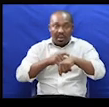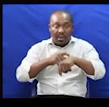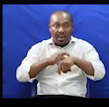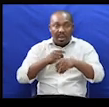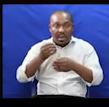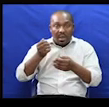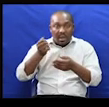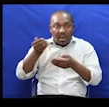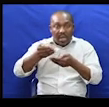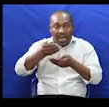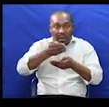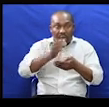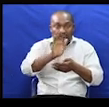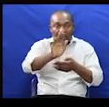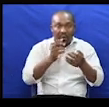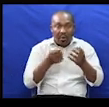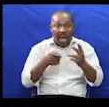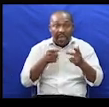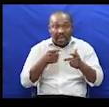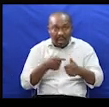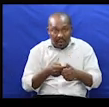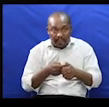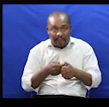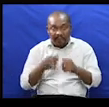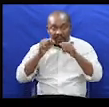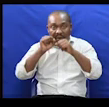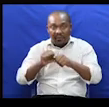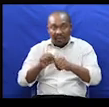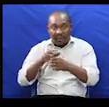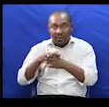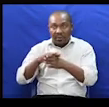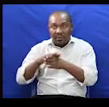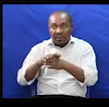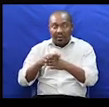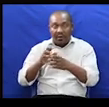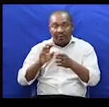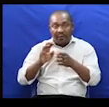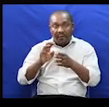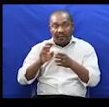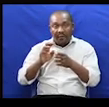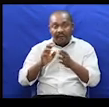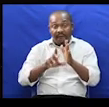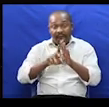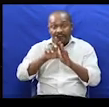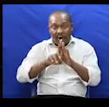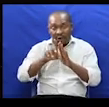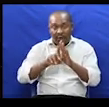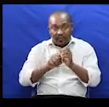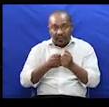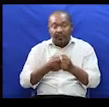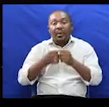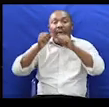initial, going to final. So to get the volume of first used or the volume used, you must take the